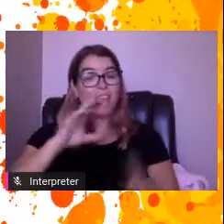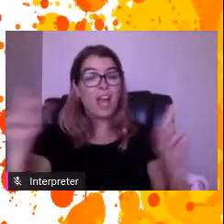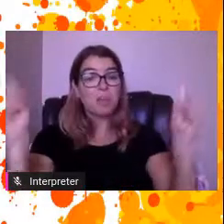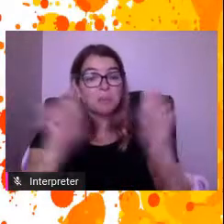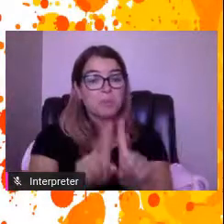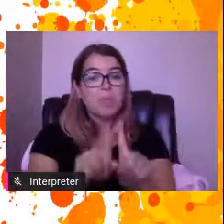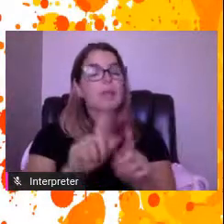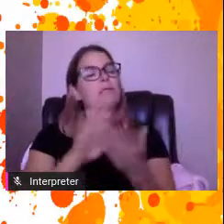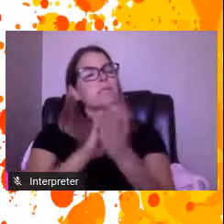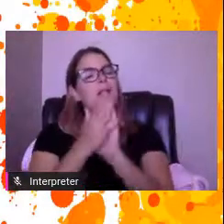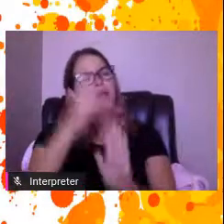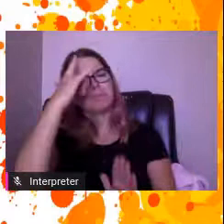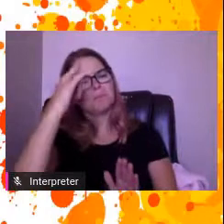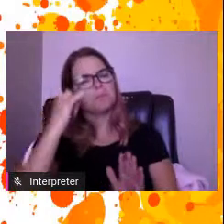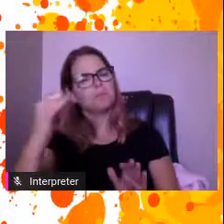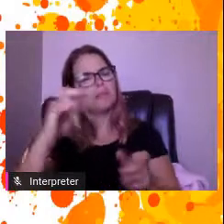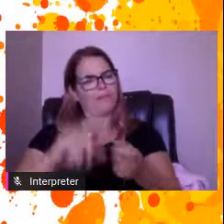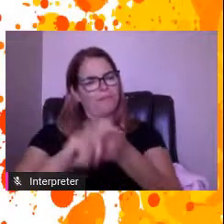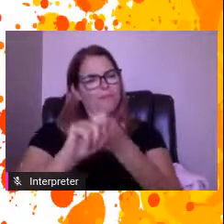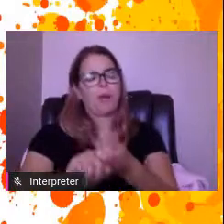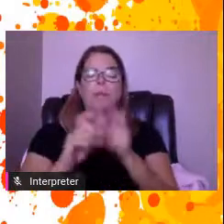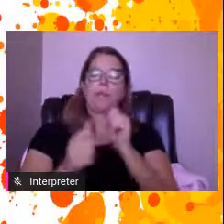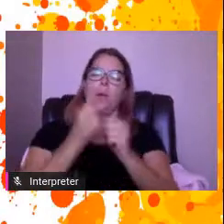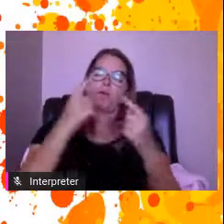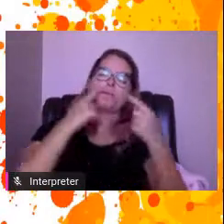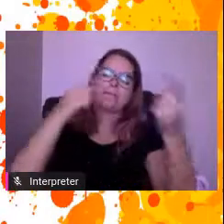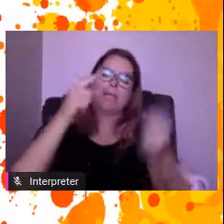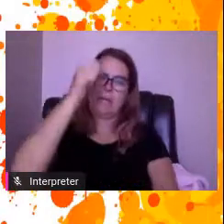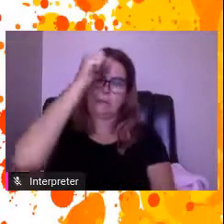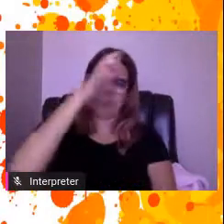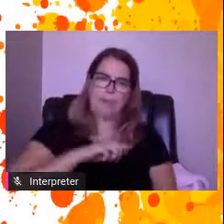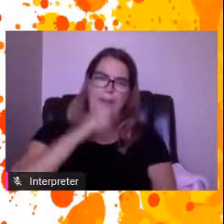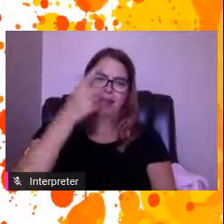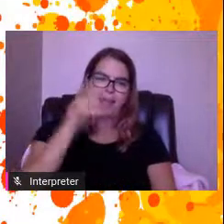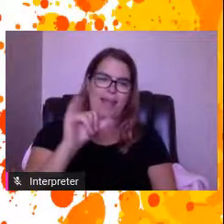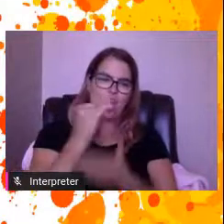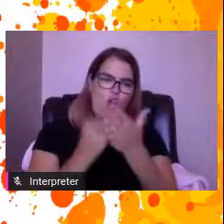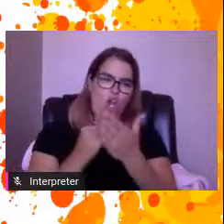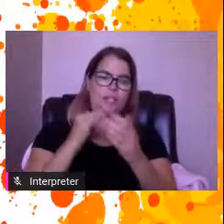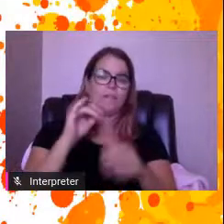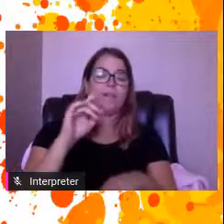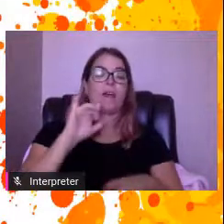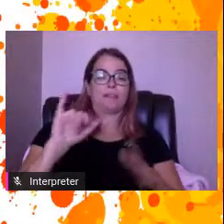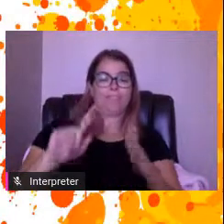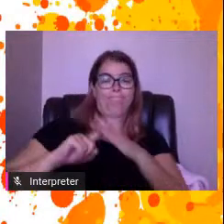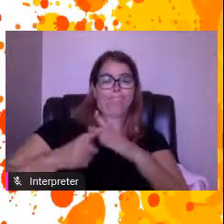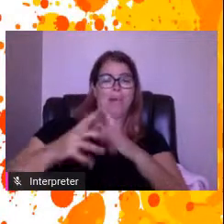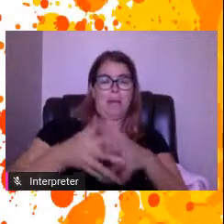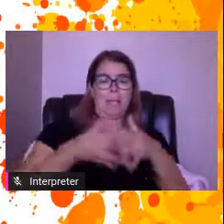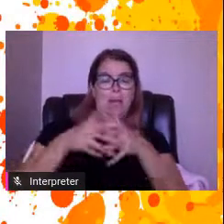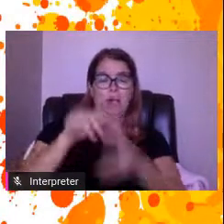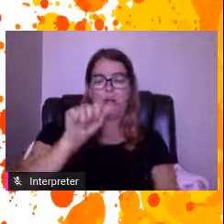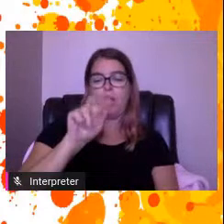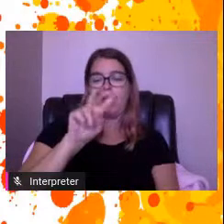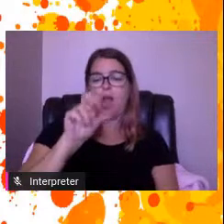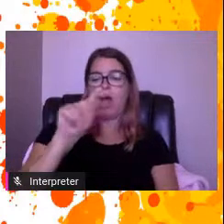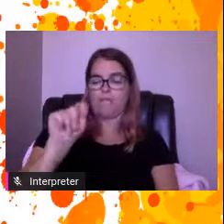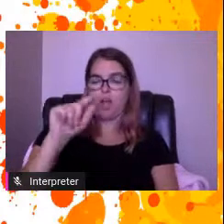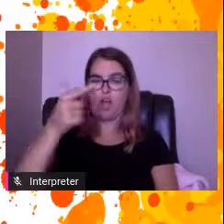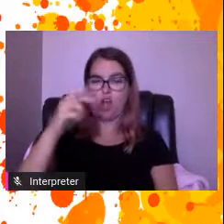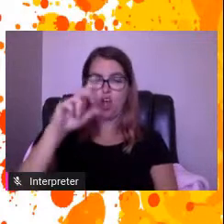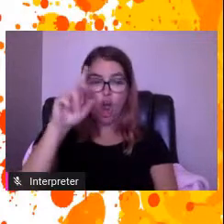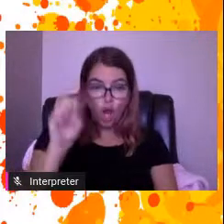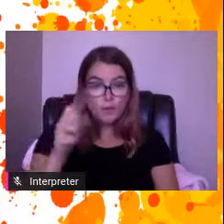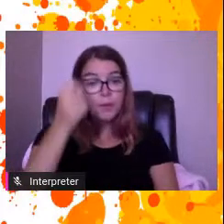lifelong friends and were the two most prominent gay male artists of the early American avant-garde. Despite being a close friend of DeMuth,